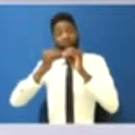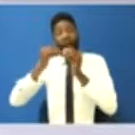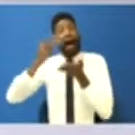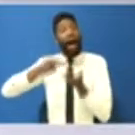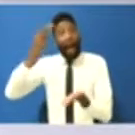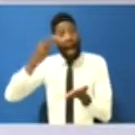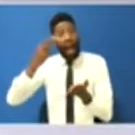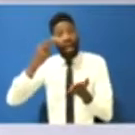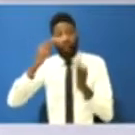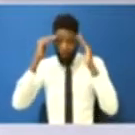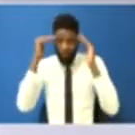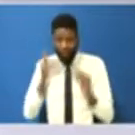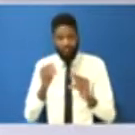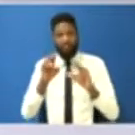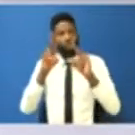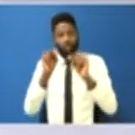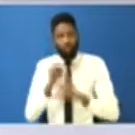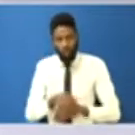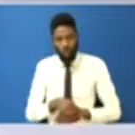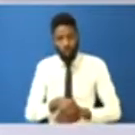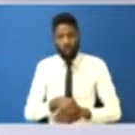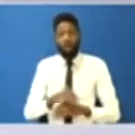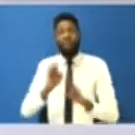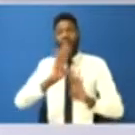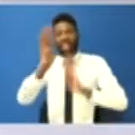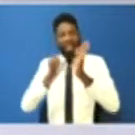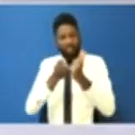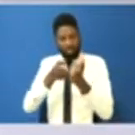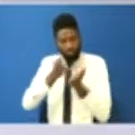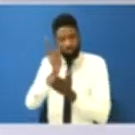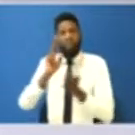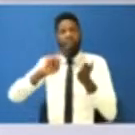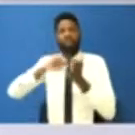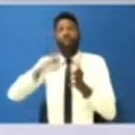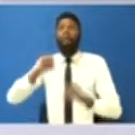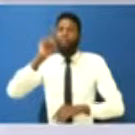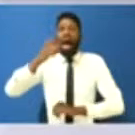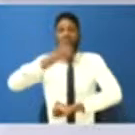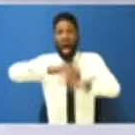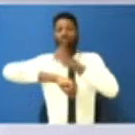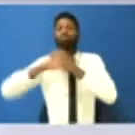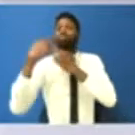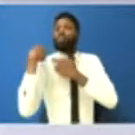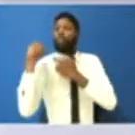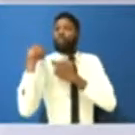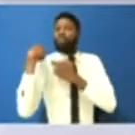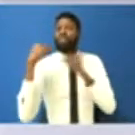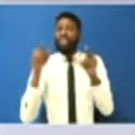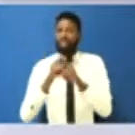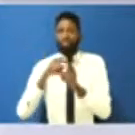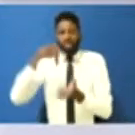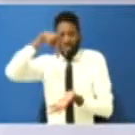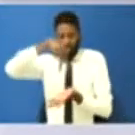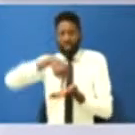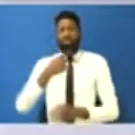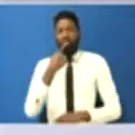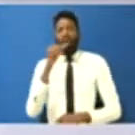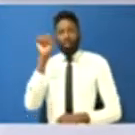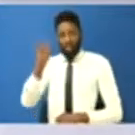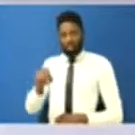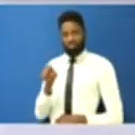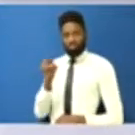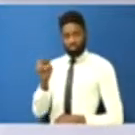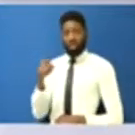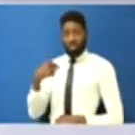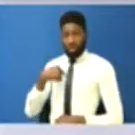saying that you never make any mistake integrity is taking responsibility and integrity is being able to stand up and say yes on this side